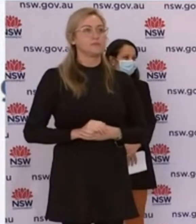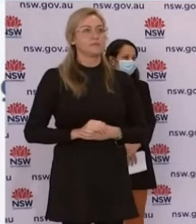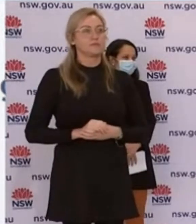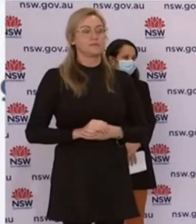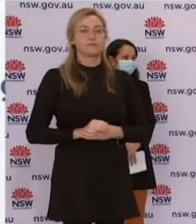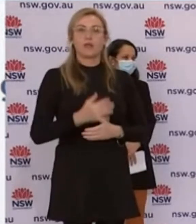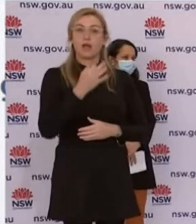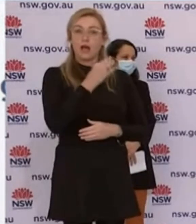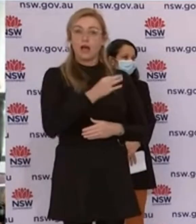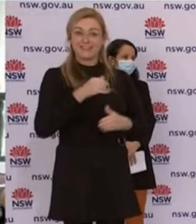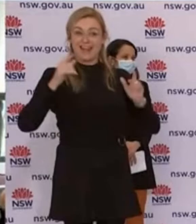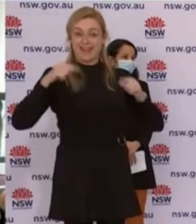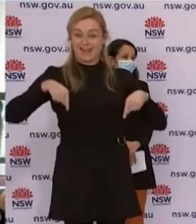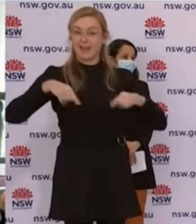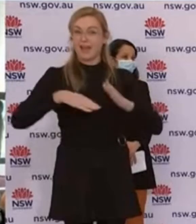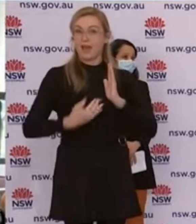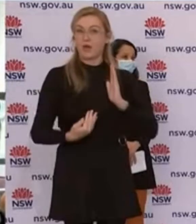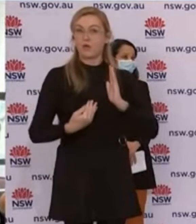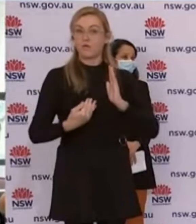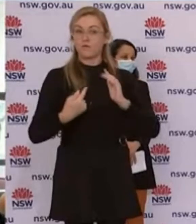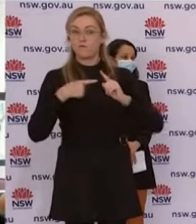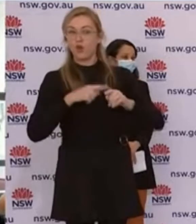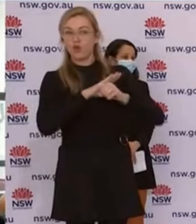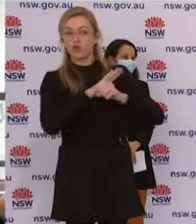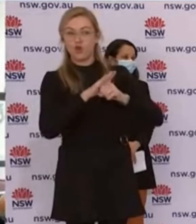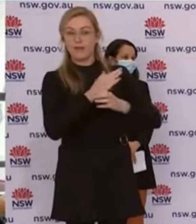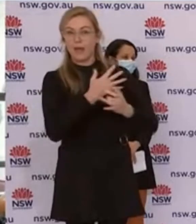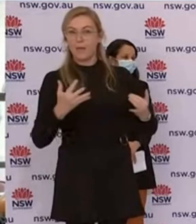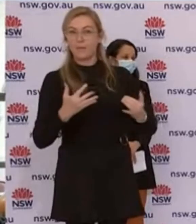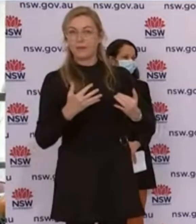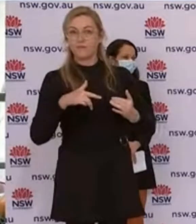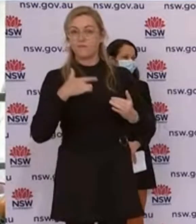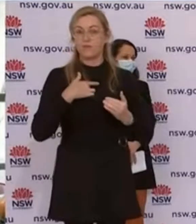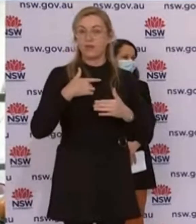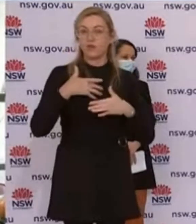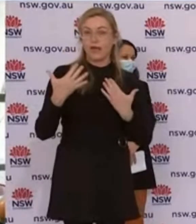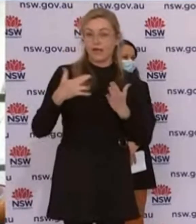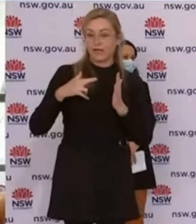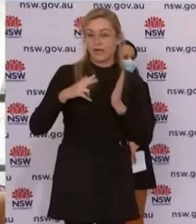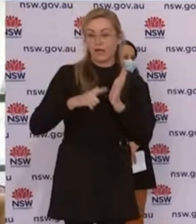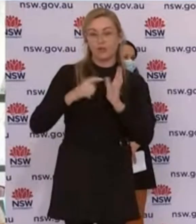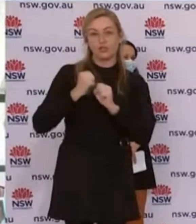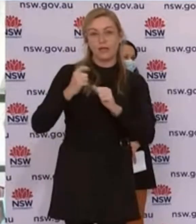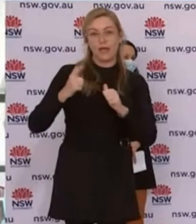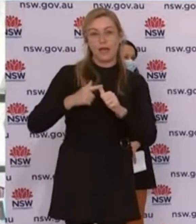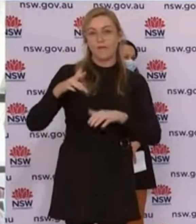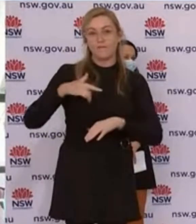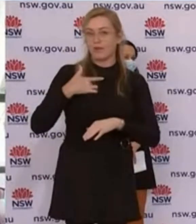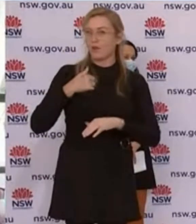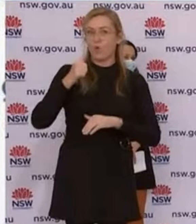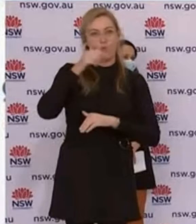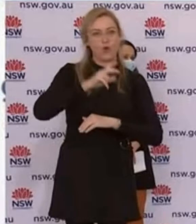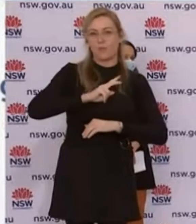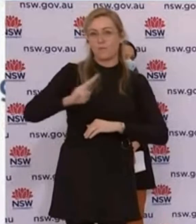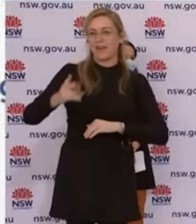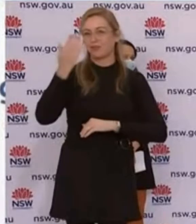right now that you are looking at, based on the case numbers that we're seeing today, are there any LGAs that pass that 50 per 100,000 figure and therefore will not go